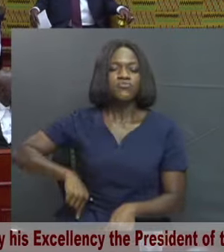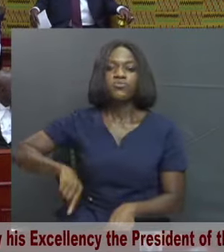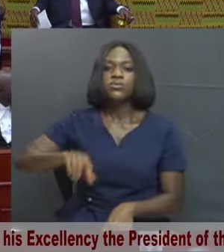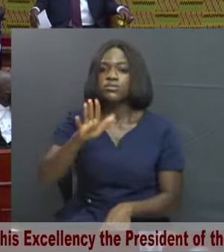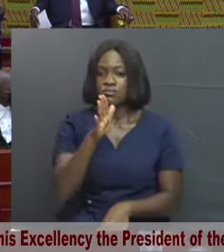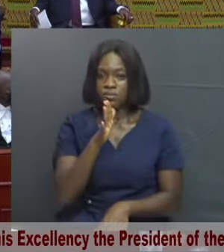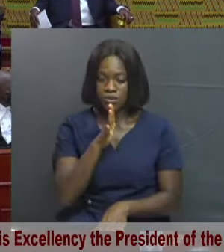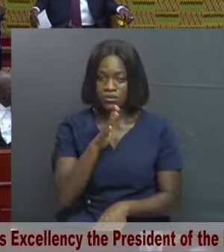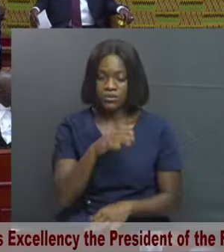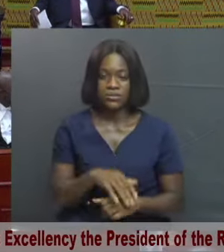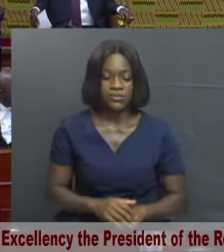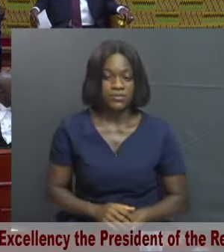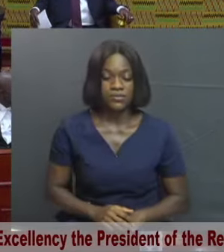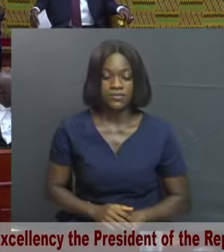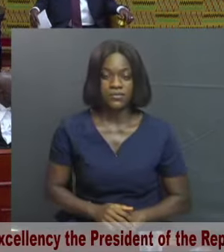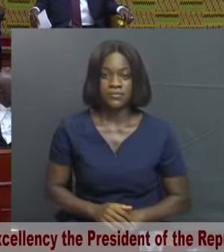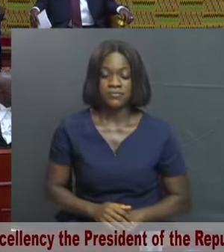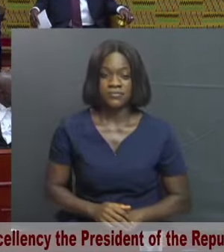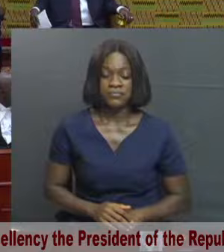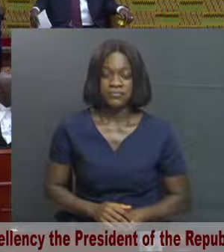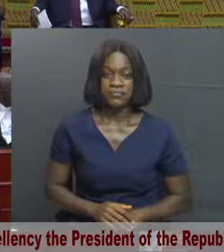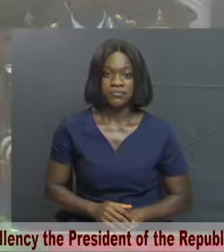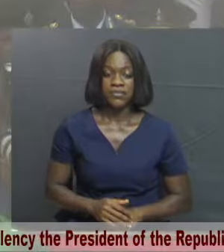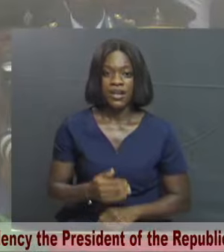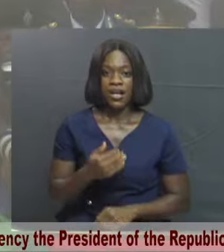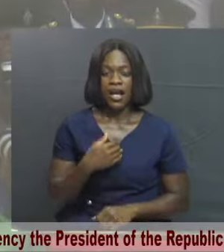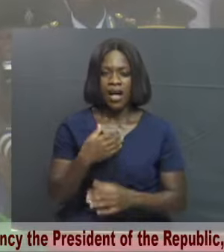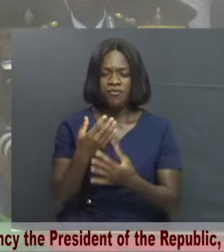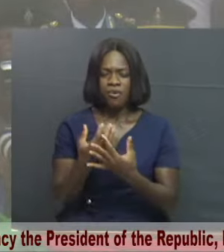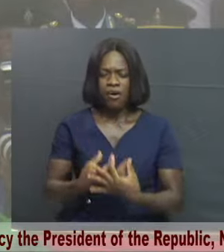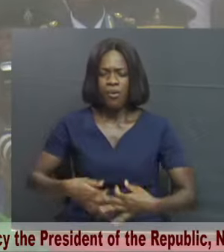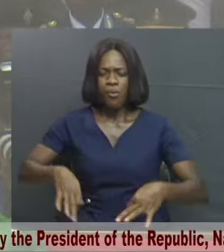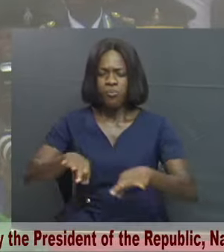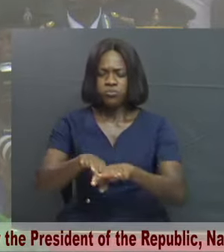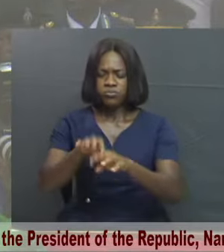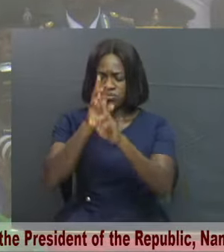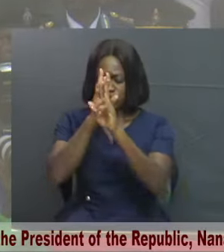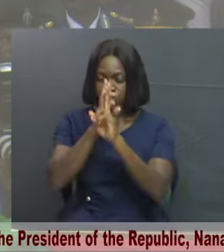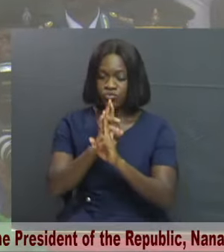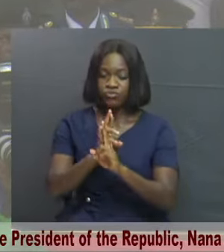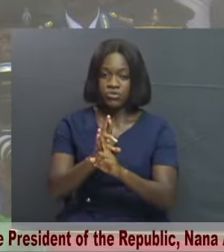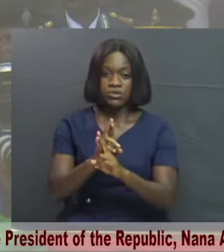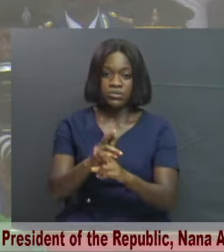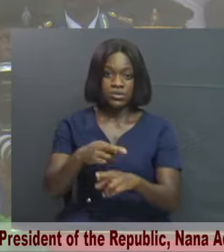mothers we have our most revered religious